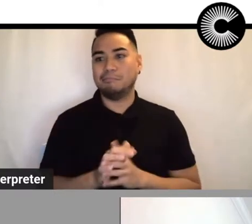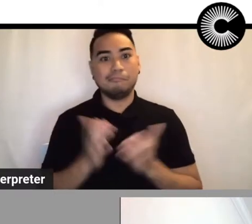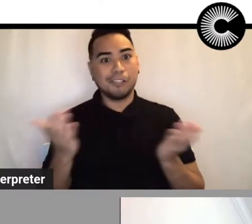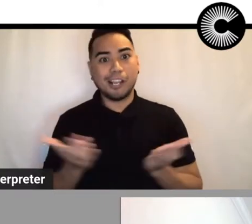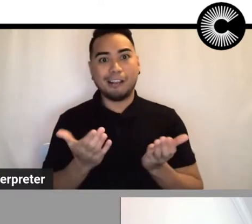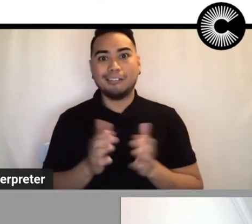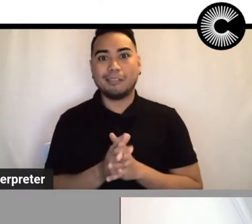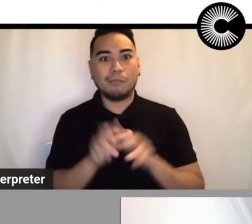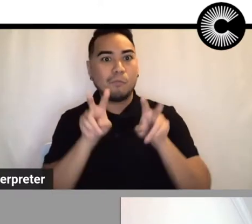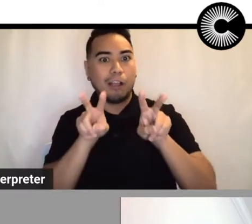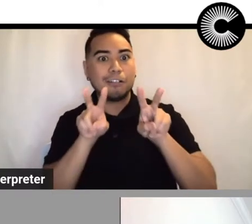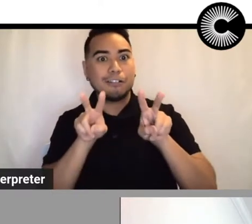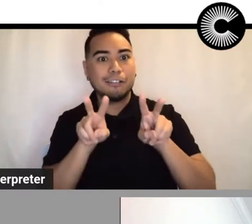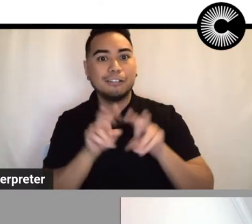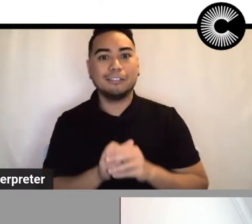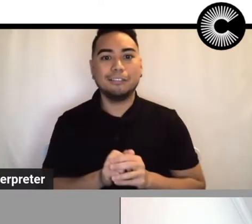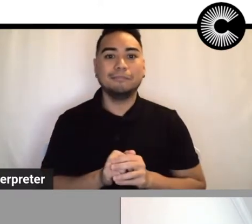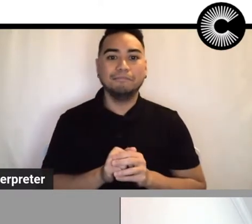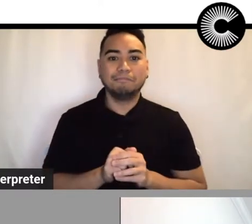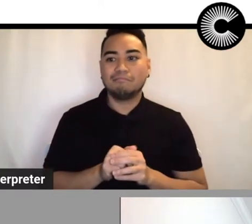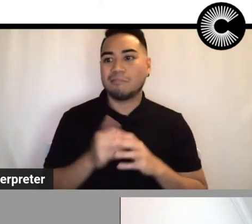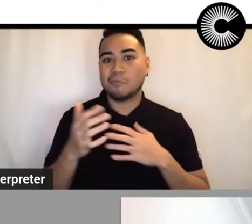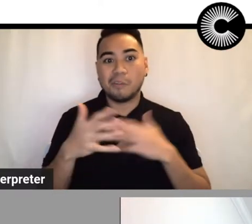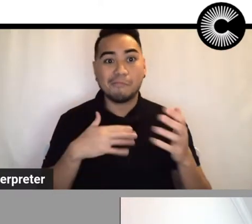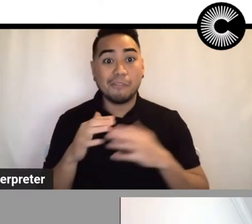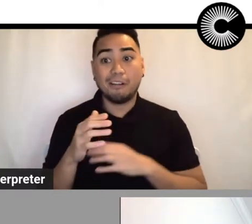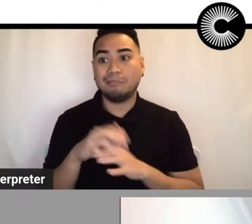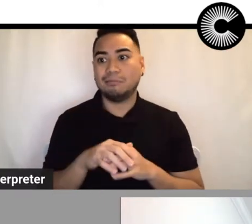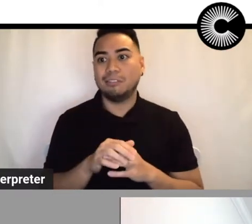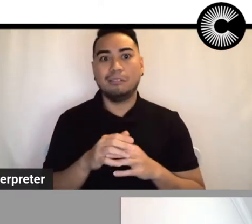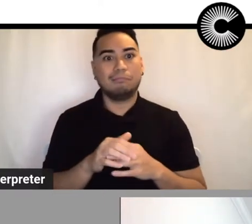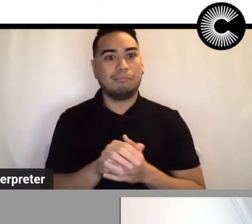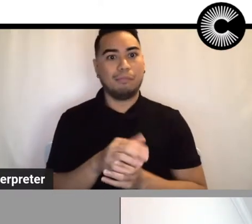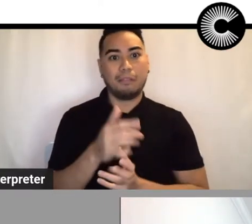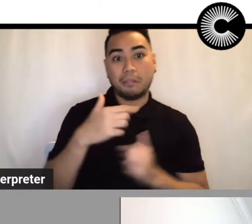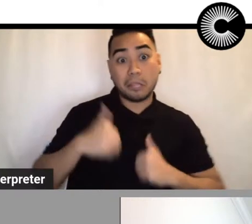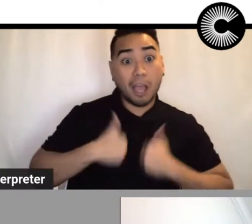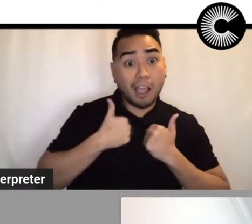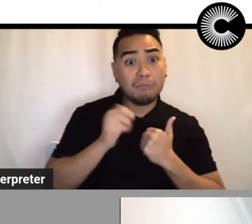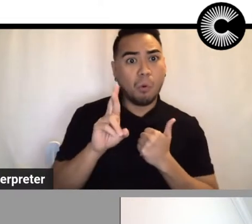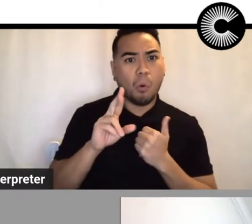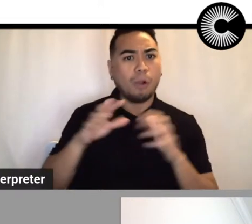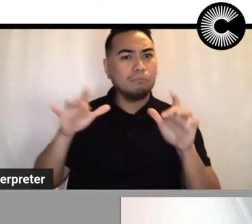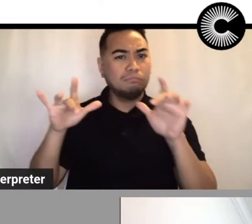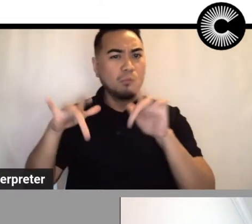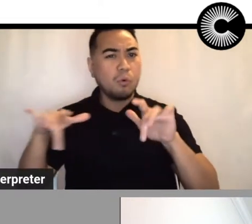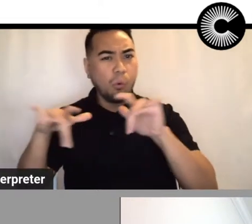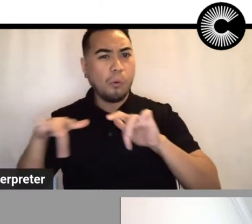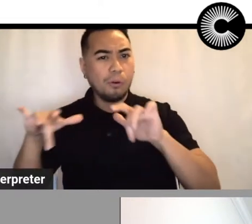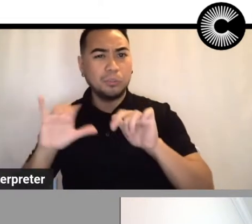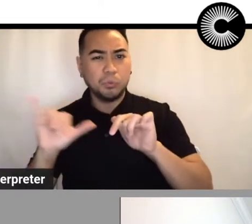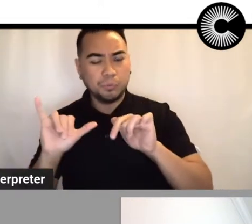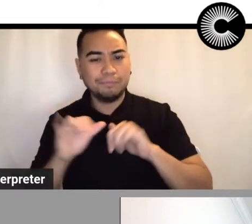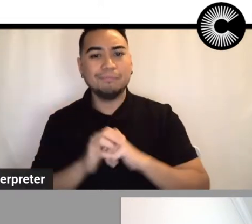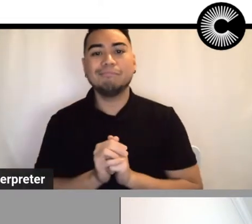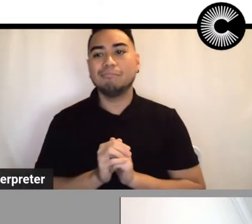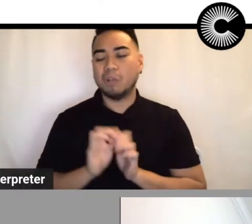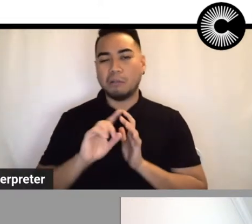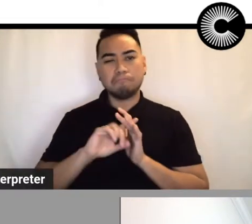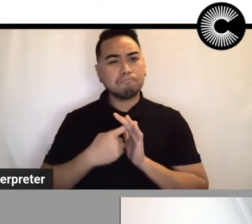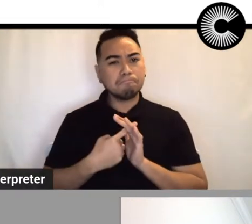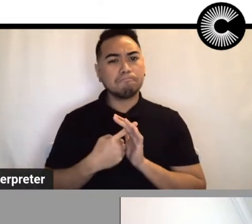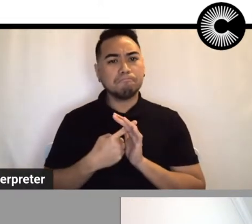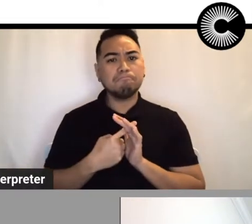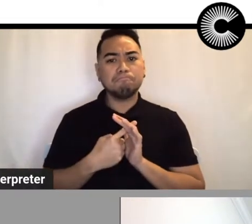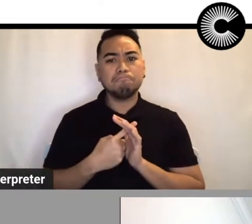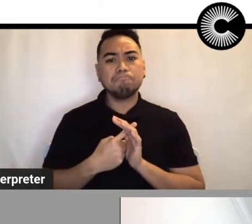might be watching this either live or the recorded version. So I wanted to start by just kind of